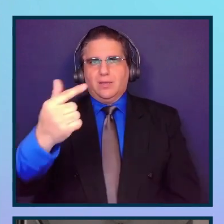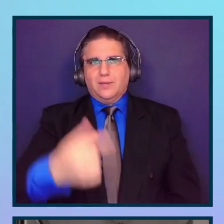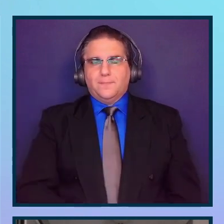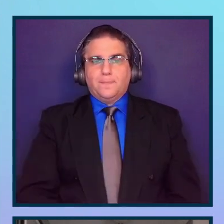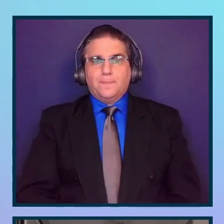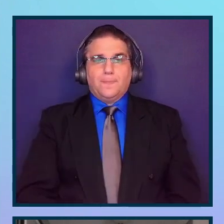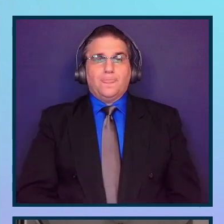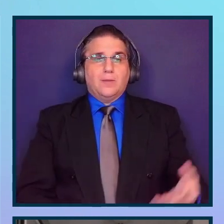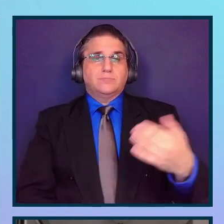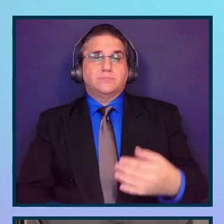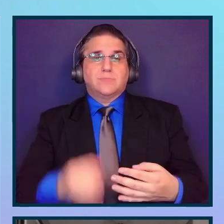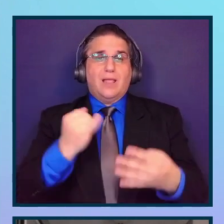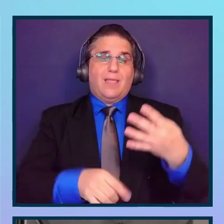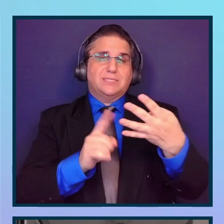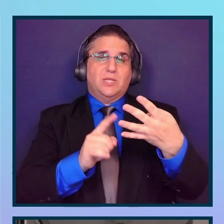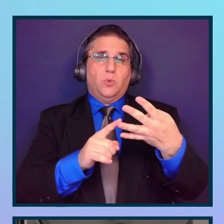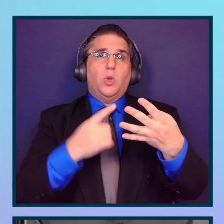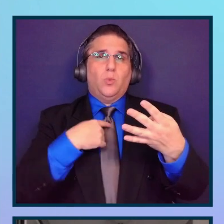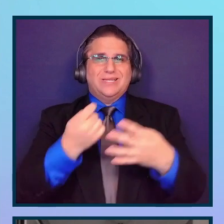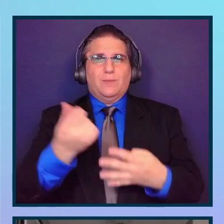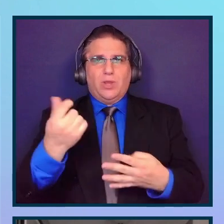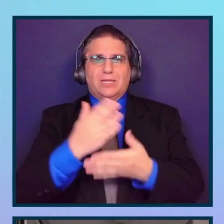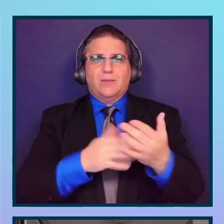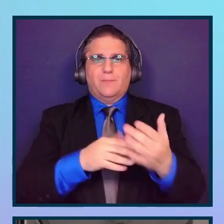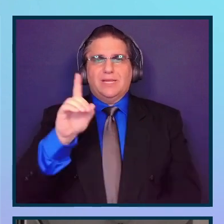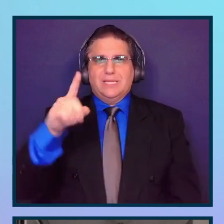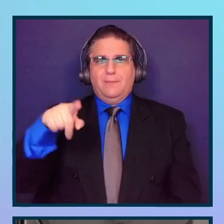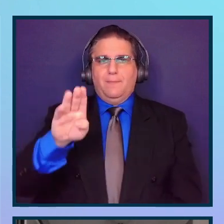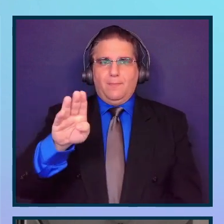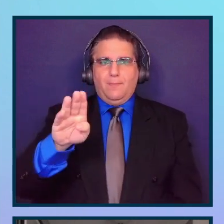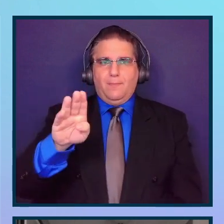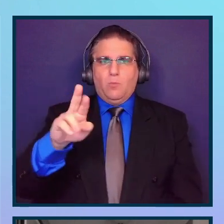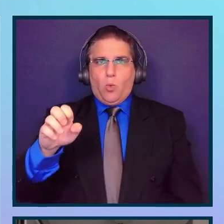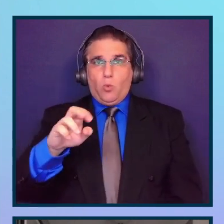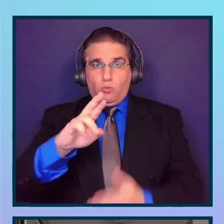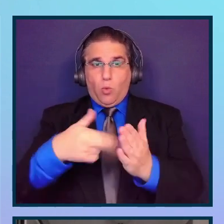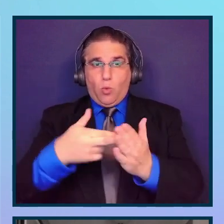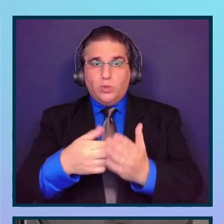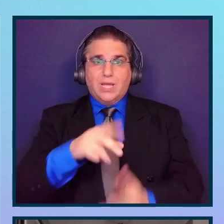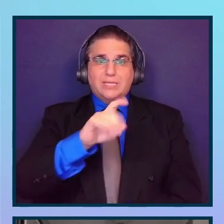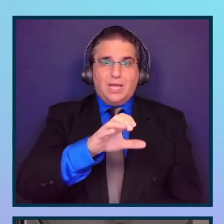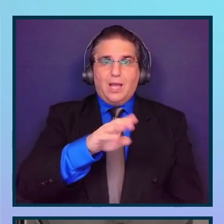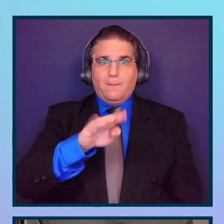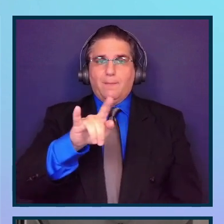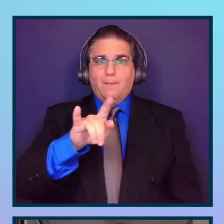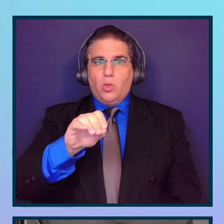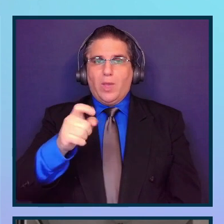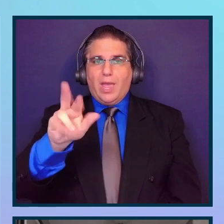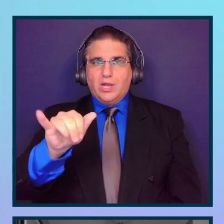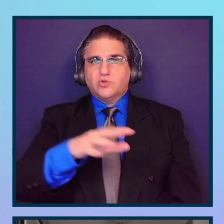Lastly, we have deprecated a few dpub roles, that is doc biblia entry and doc endnote. These